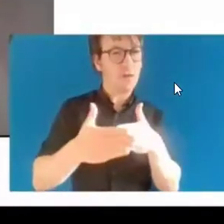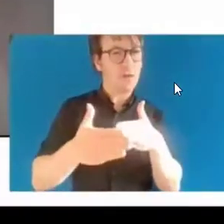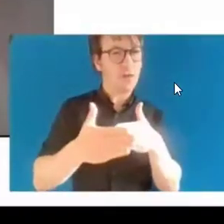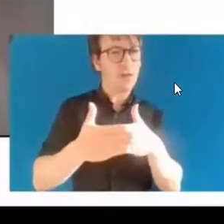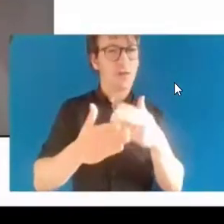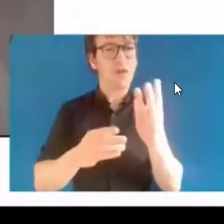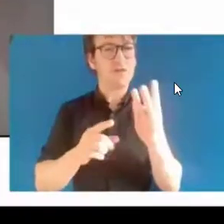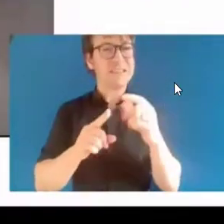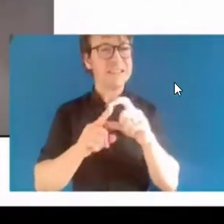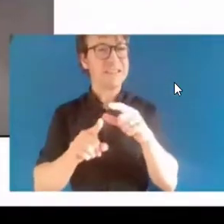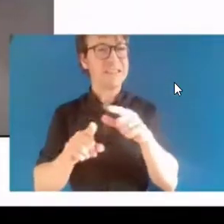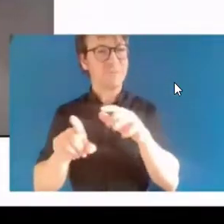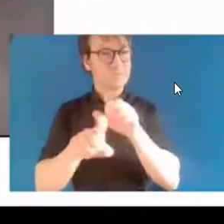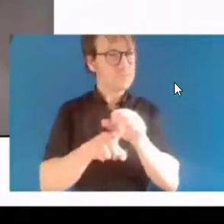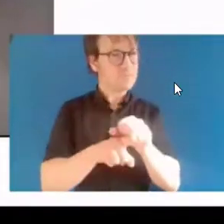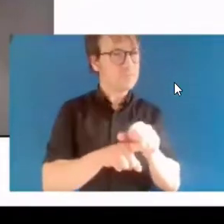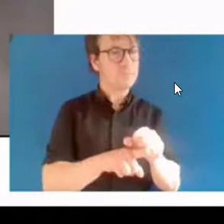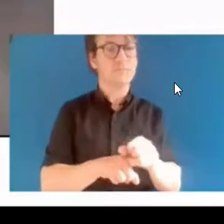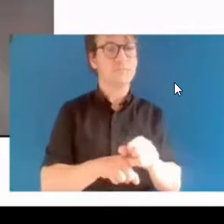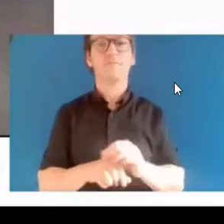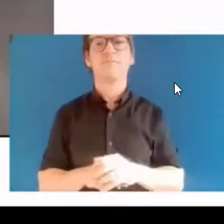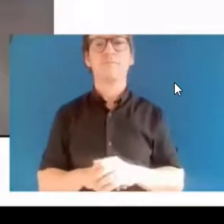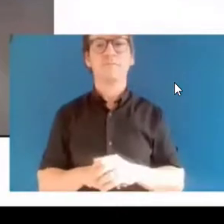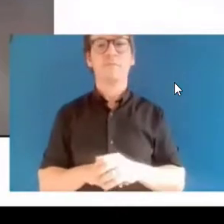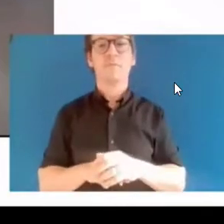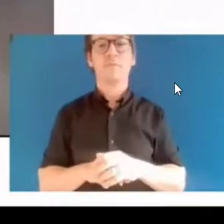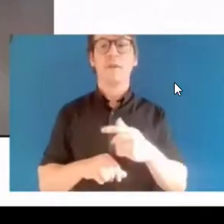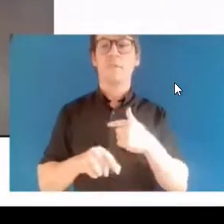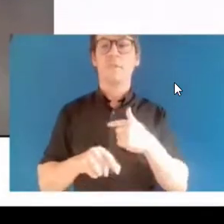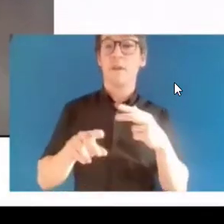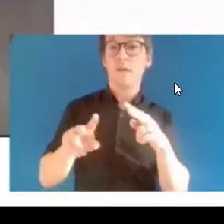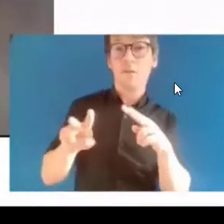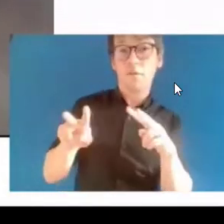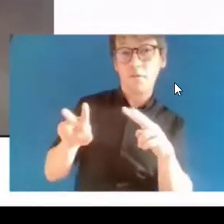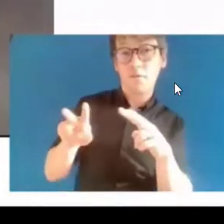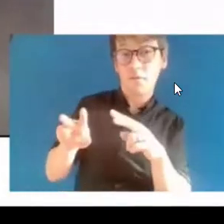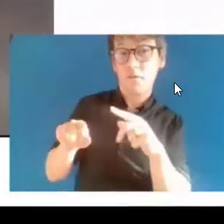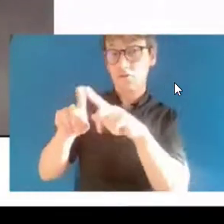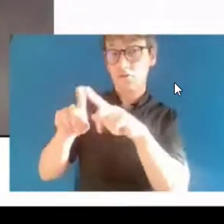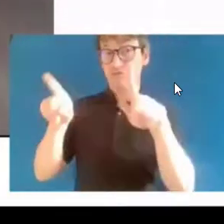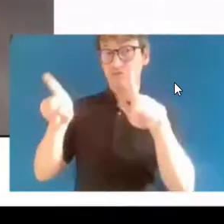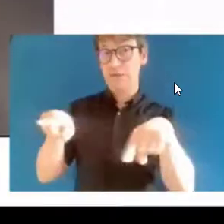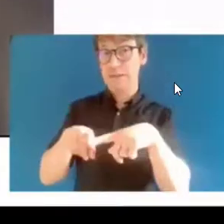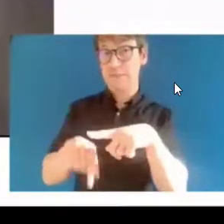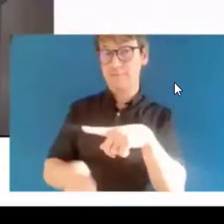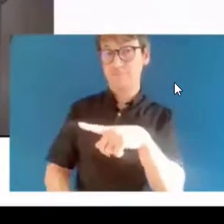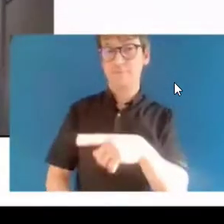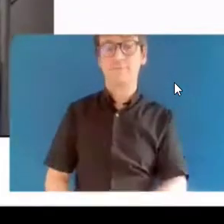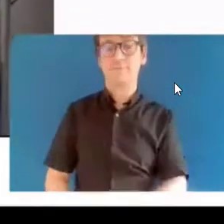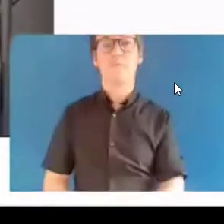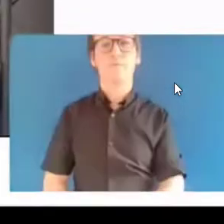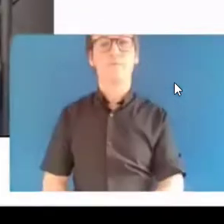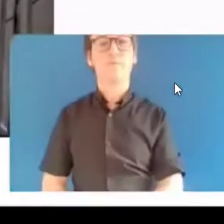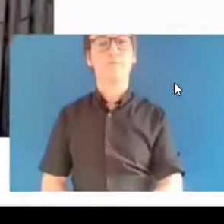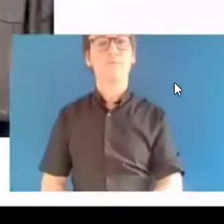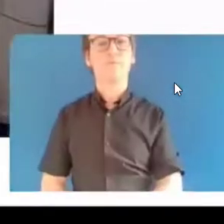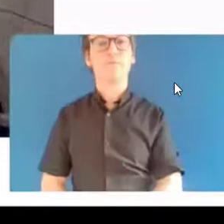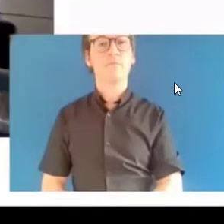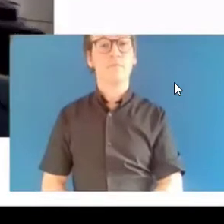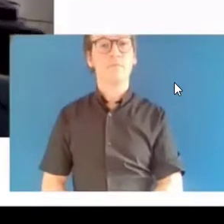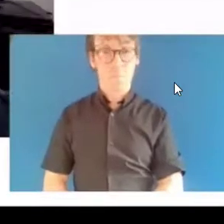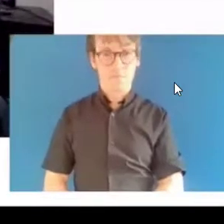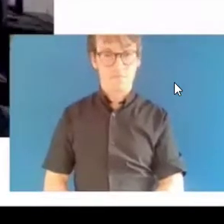3 dimensions. And on this end, let me see if I can get a bit closer to the screen. And